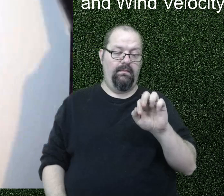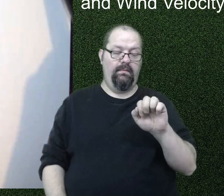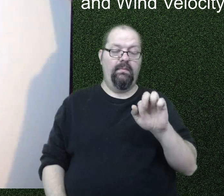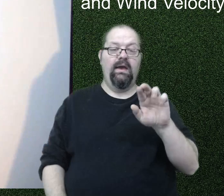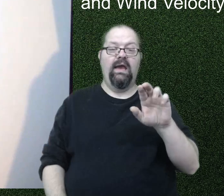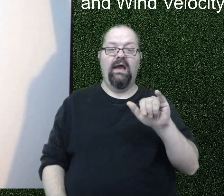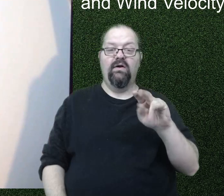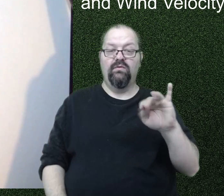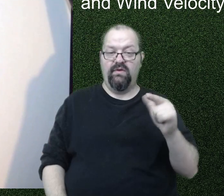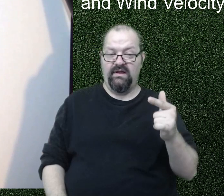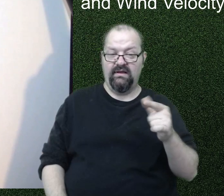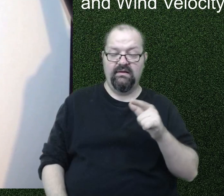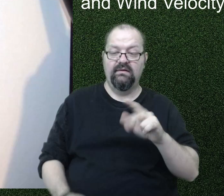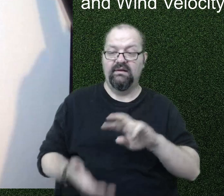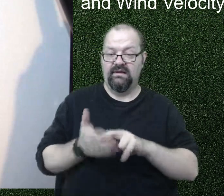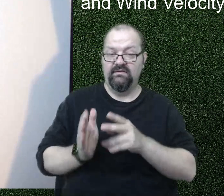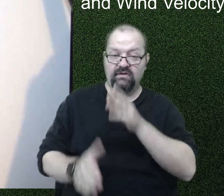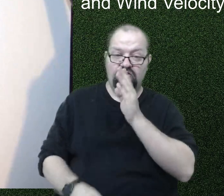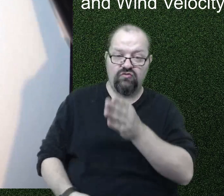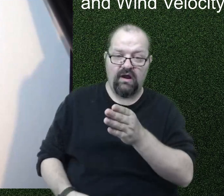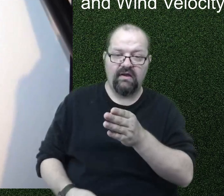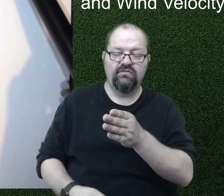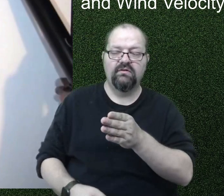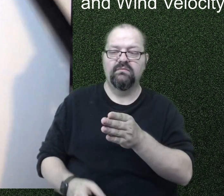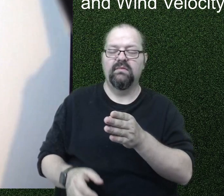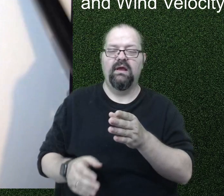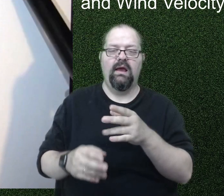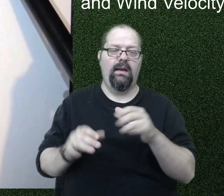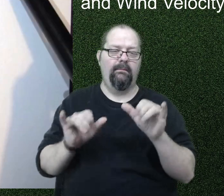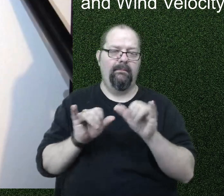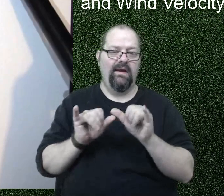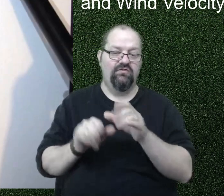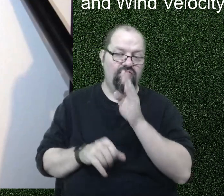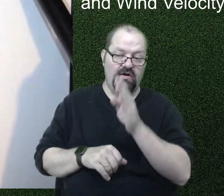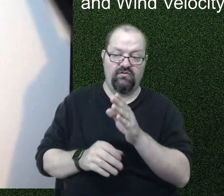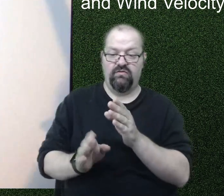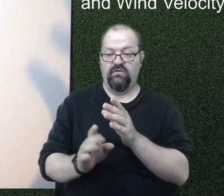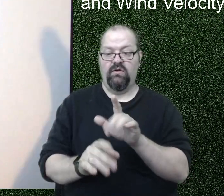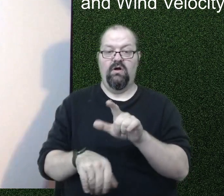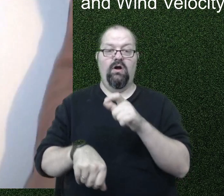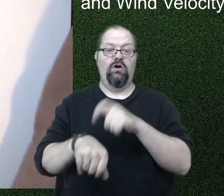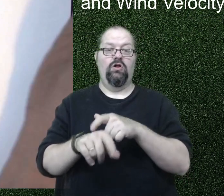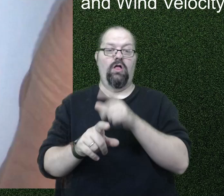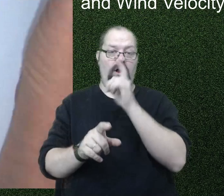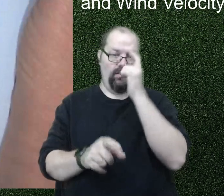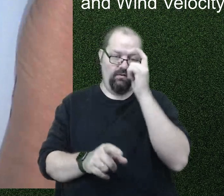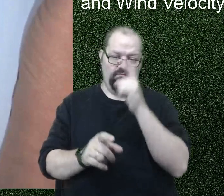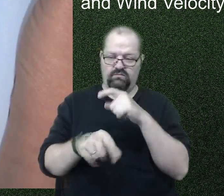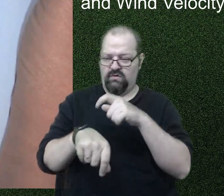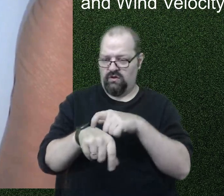It's measuring the direction clockwise in degrees